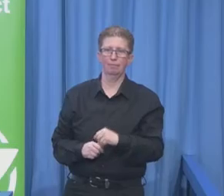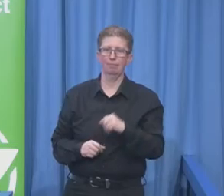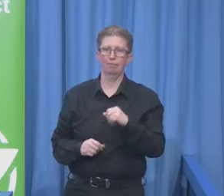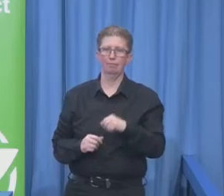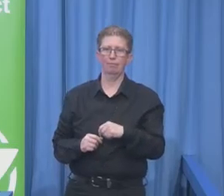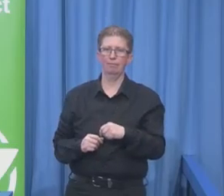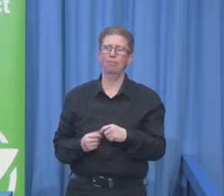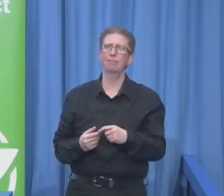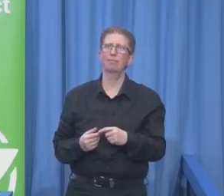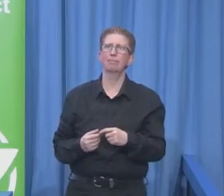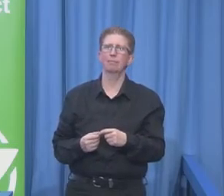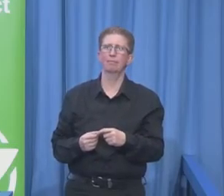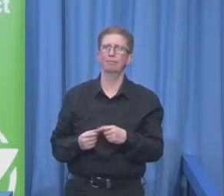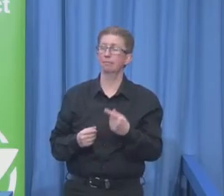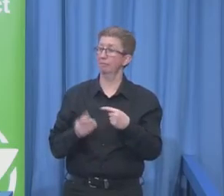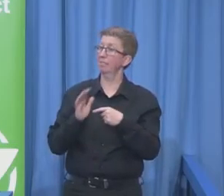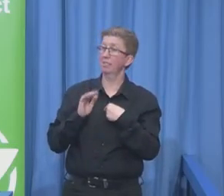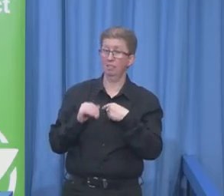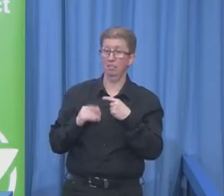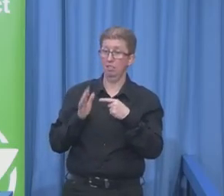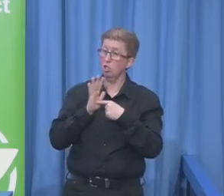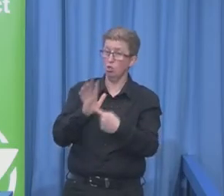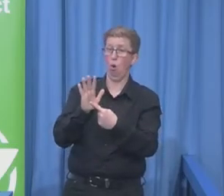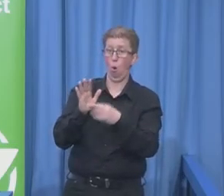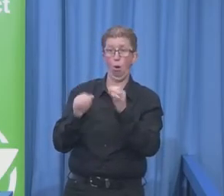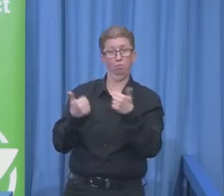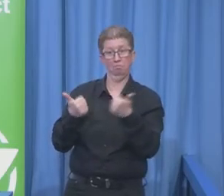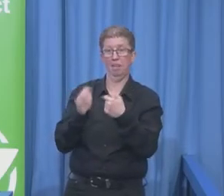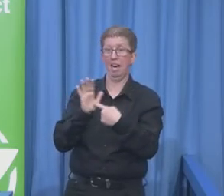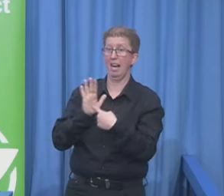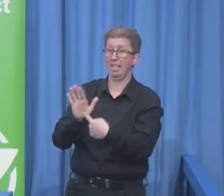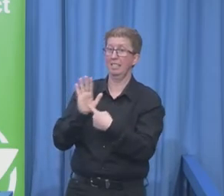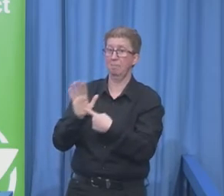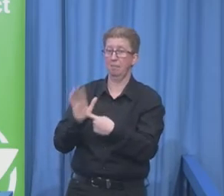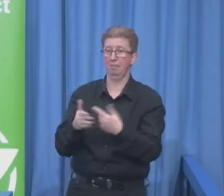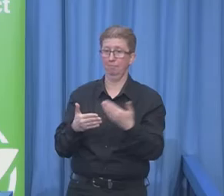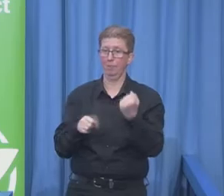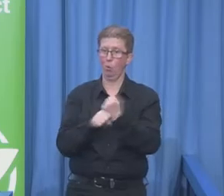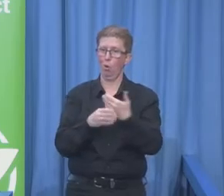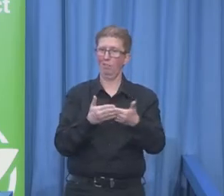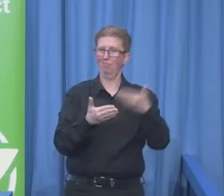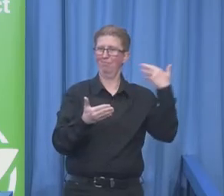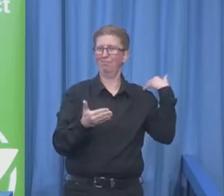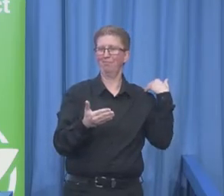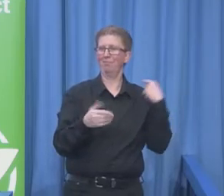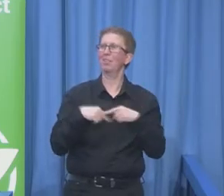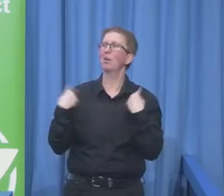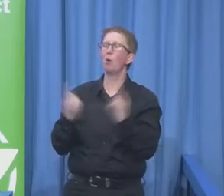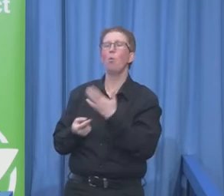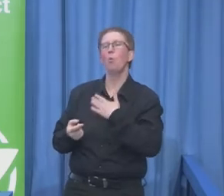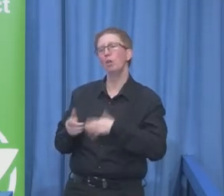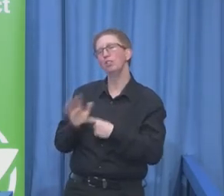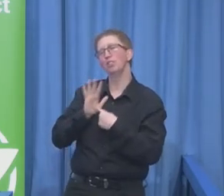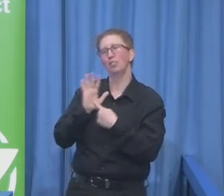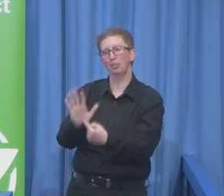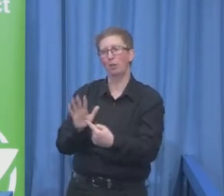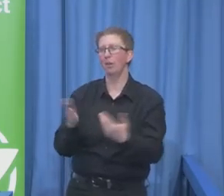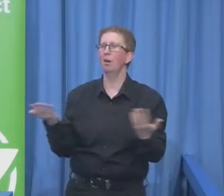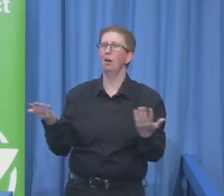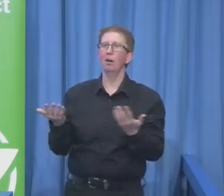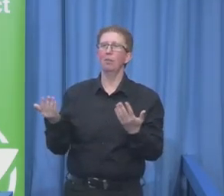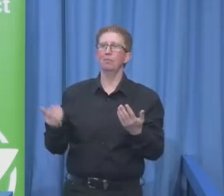we do, but would, in fact, all of you like to share some of the mistakes which you made so that others